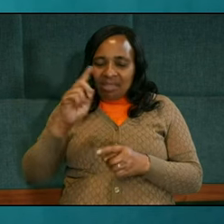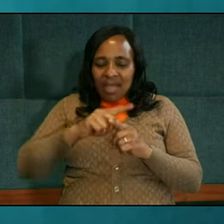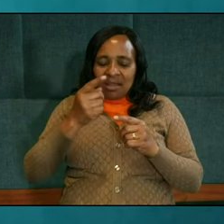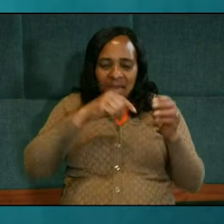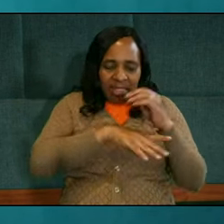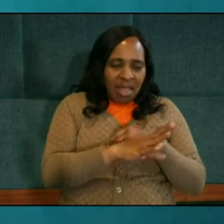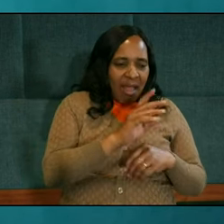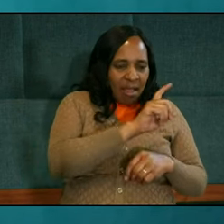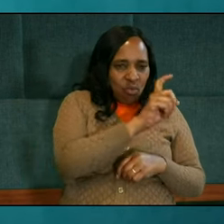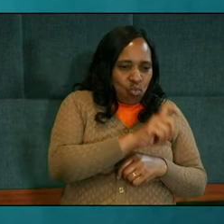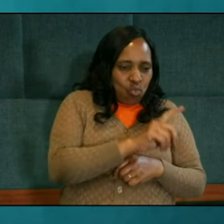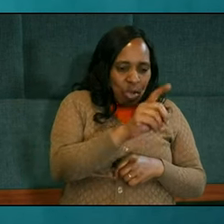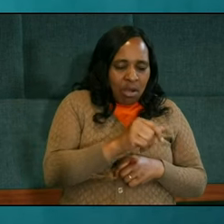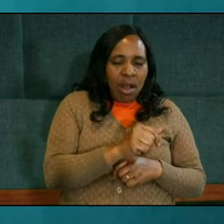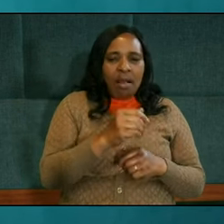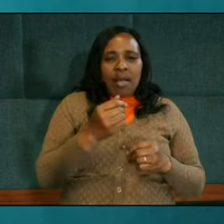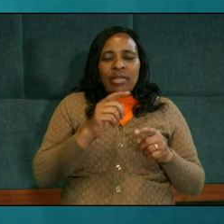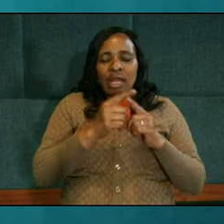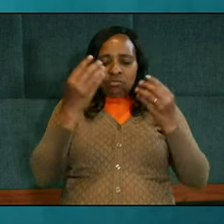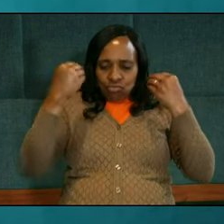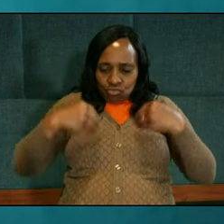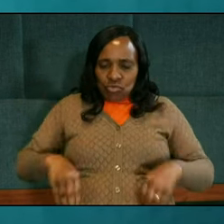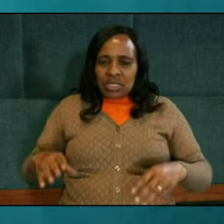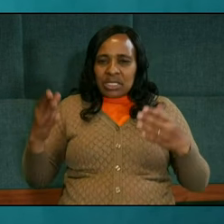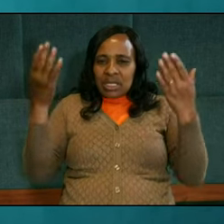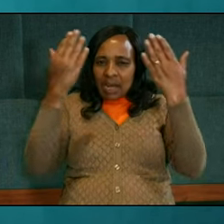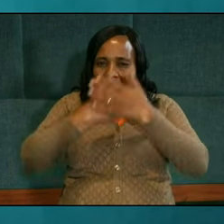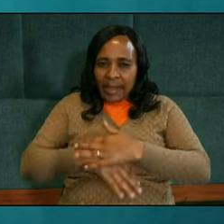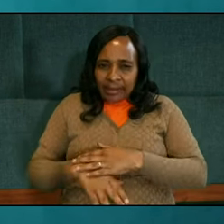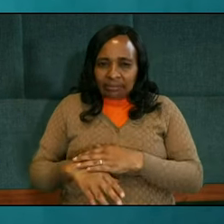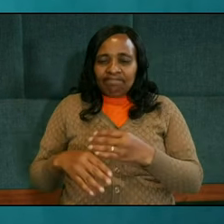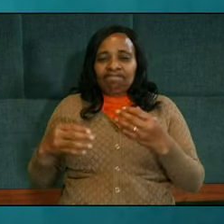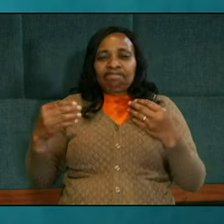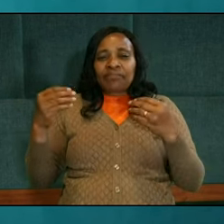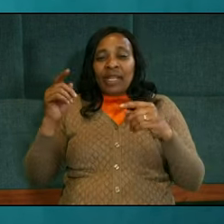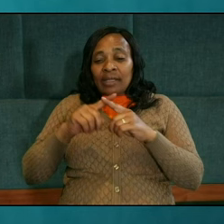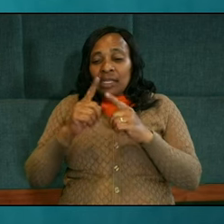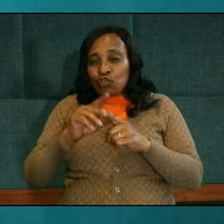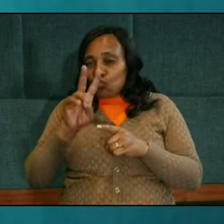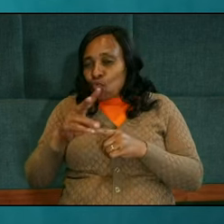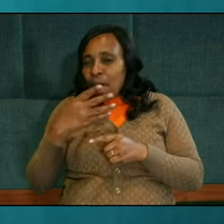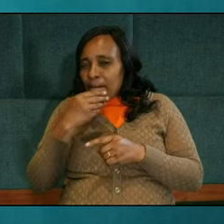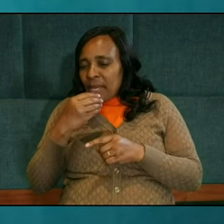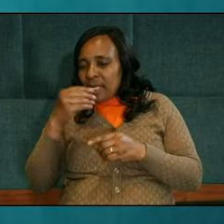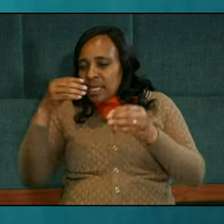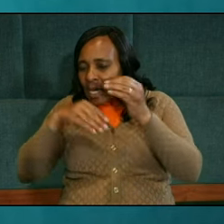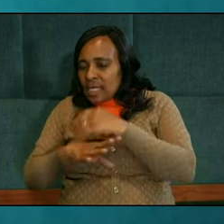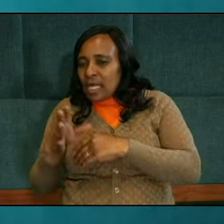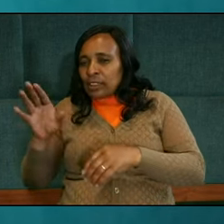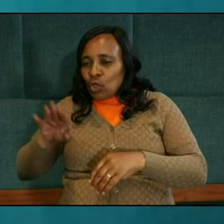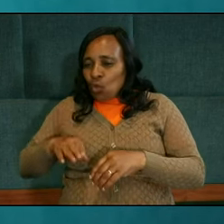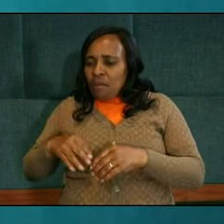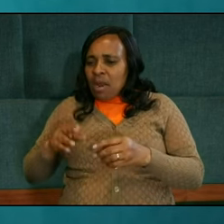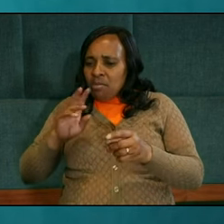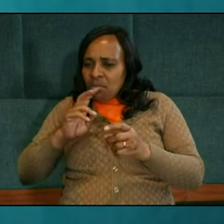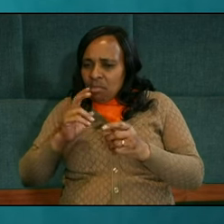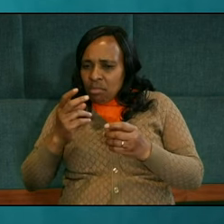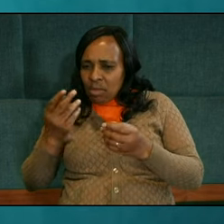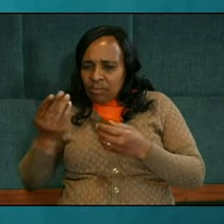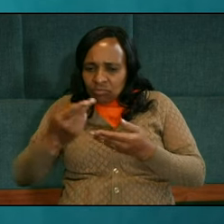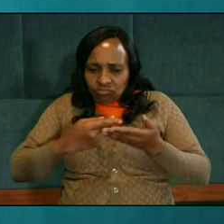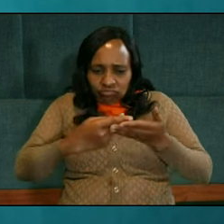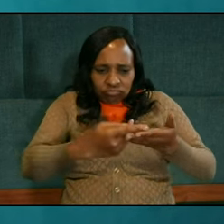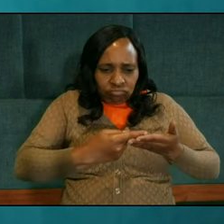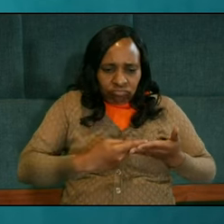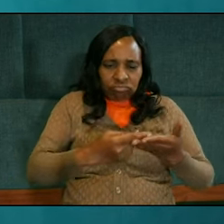Saul disguised himself, putting on other clothes, and at night he and two other men went to the woman. Consult a spirit for me,